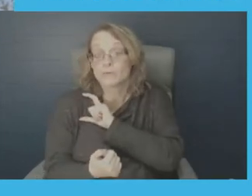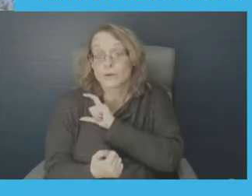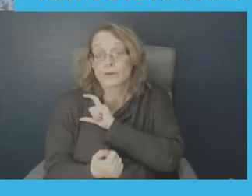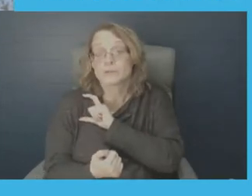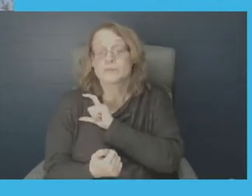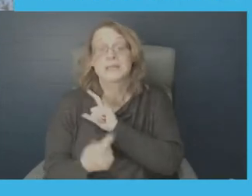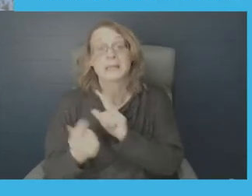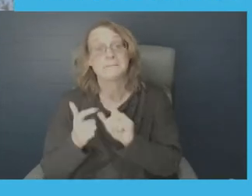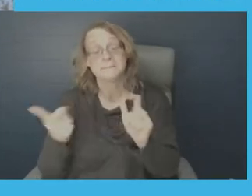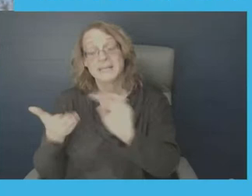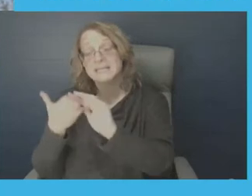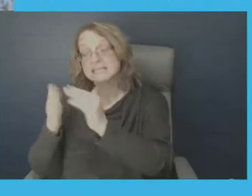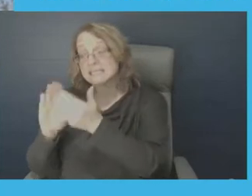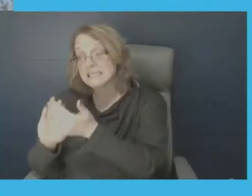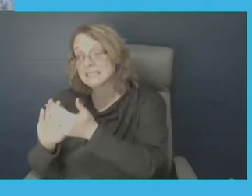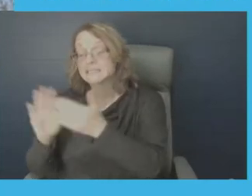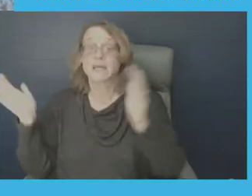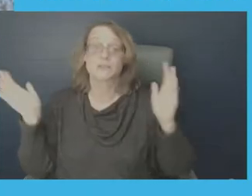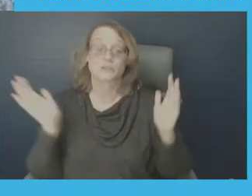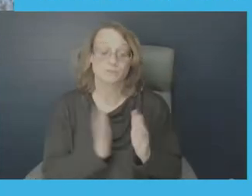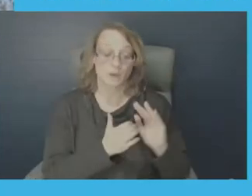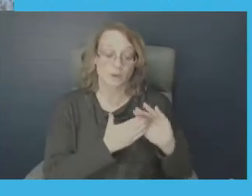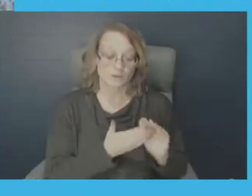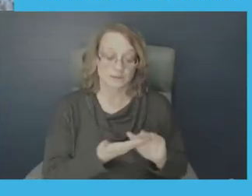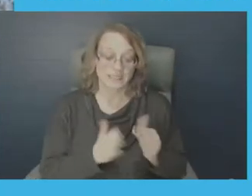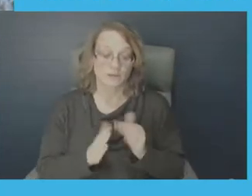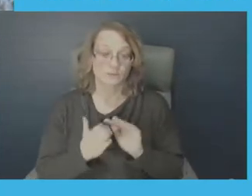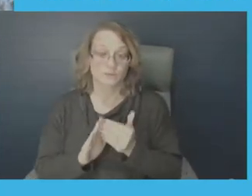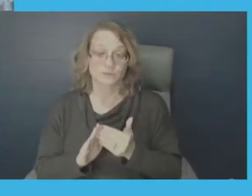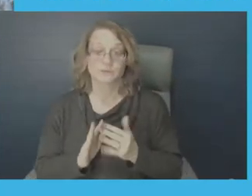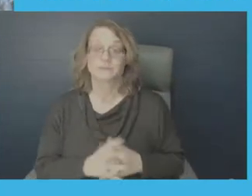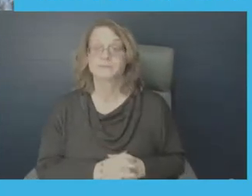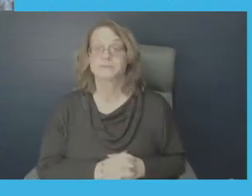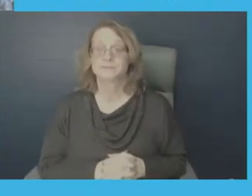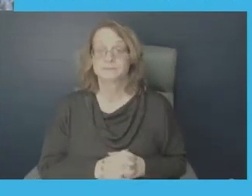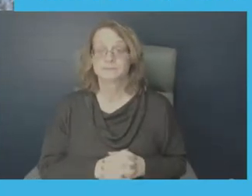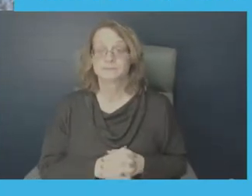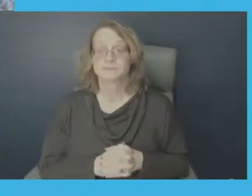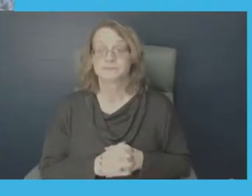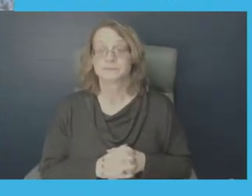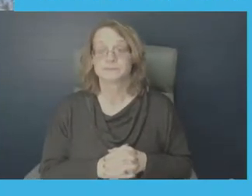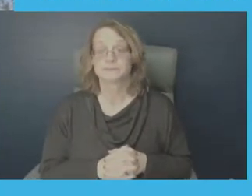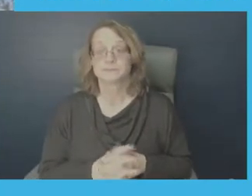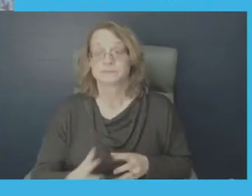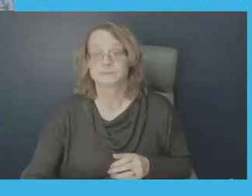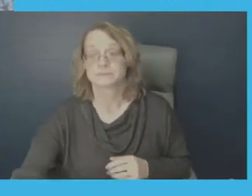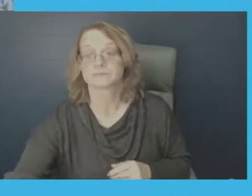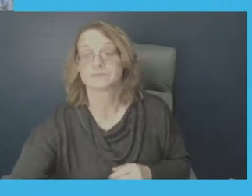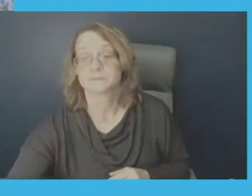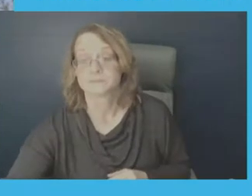Proud to stand with our law enforcement officers in big cities and in small towns.